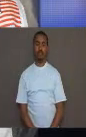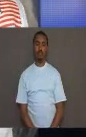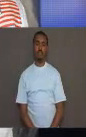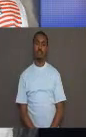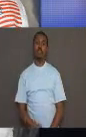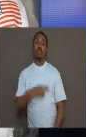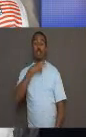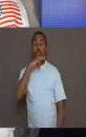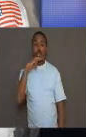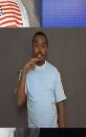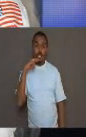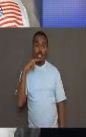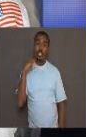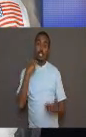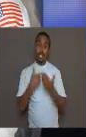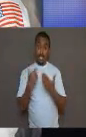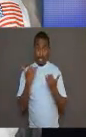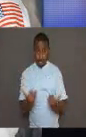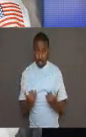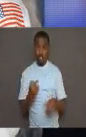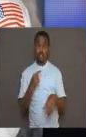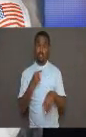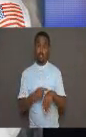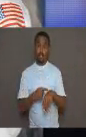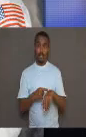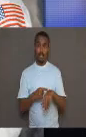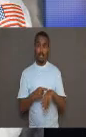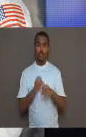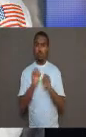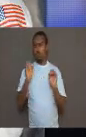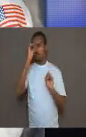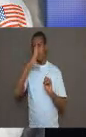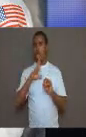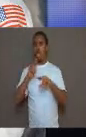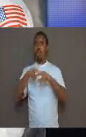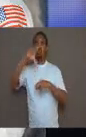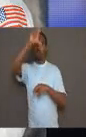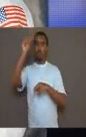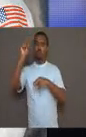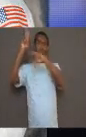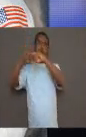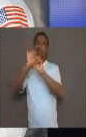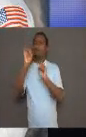The Russians, to this day, have not put a man on the moon.